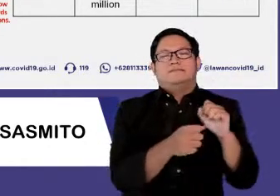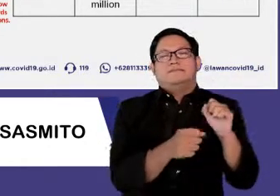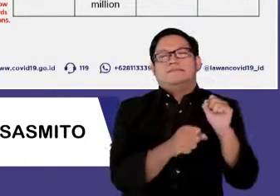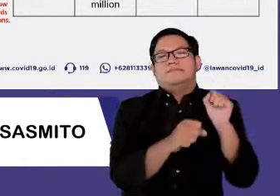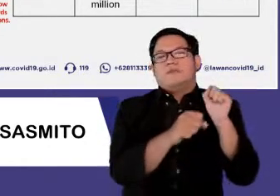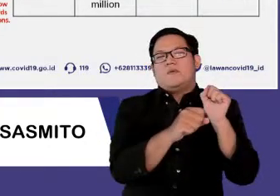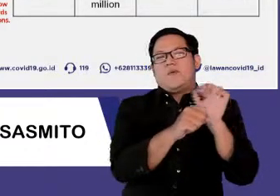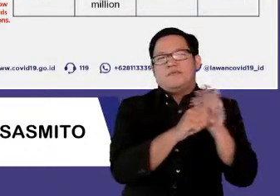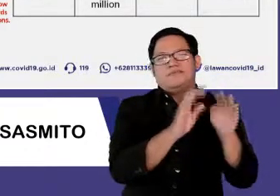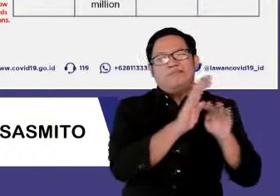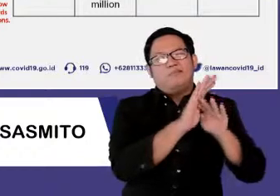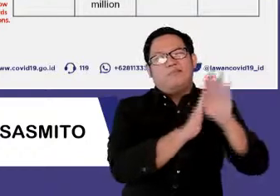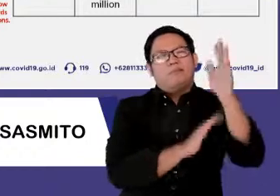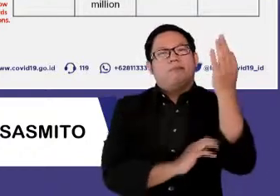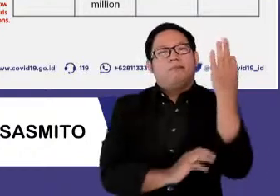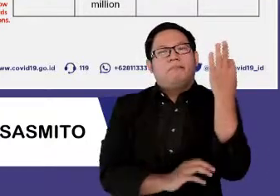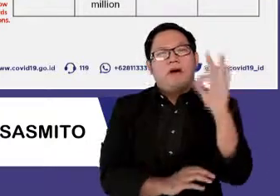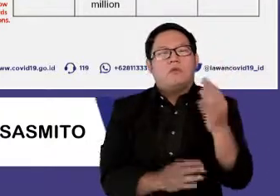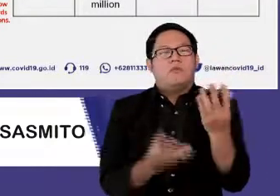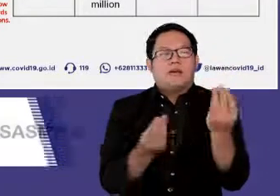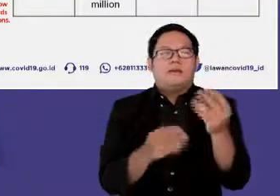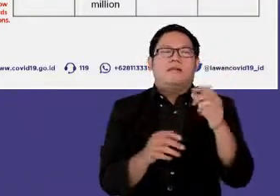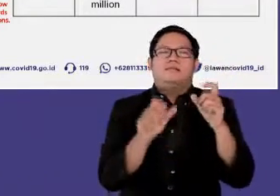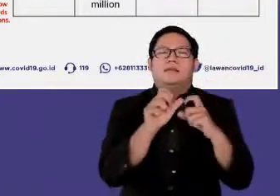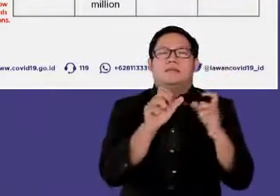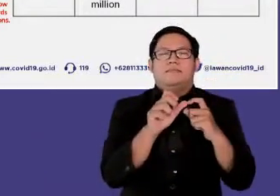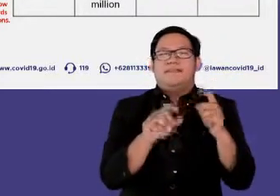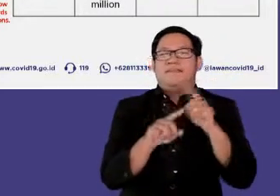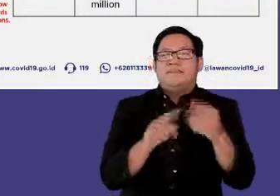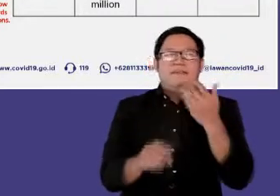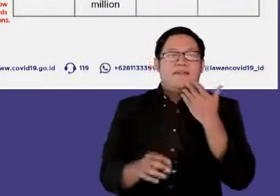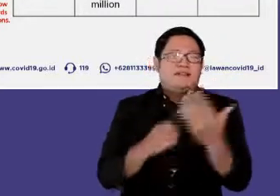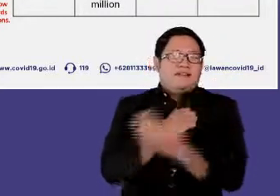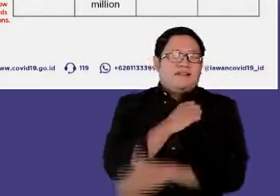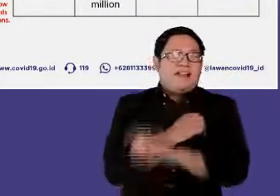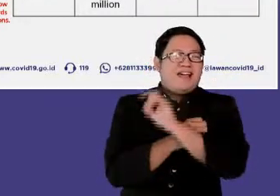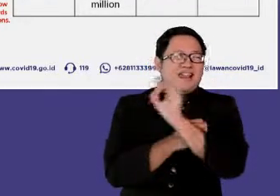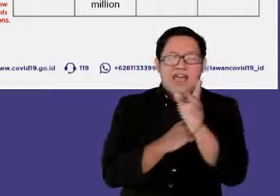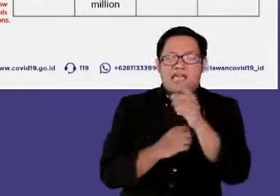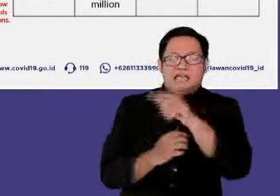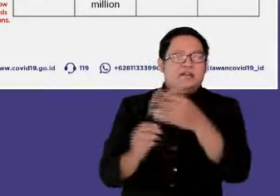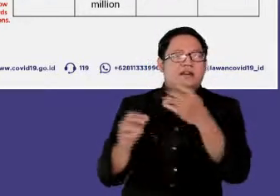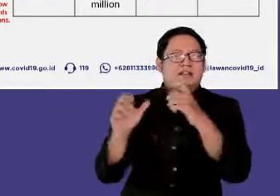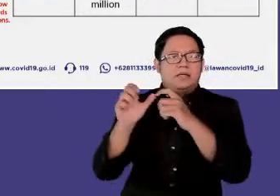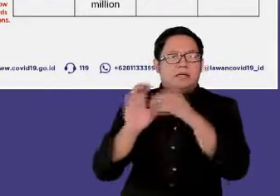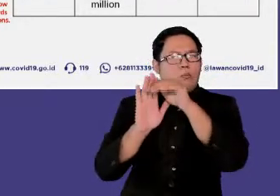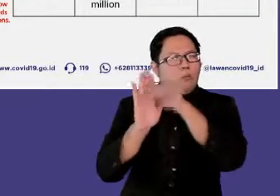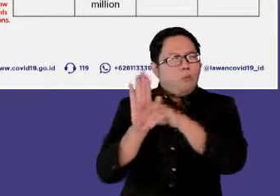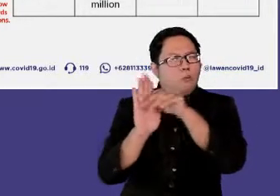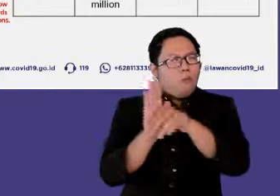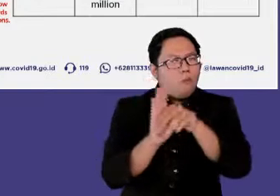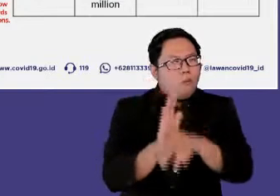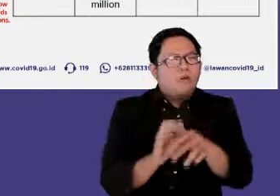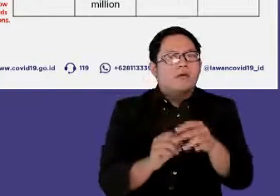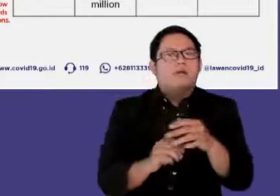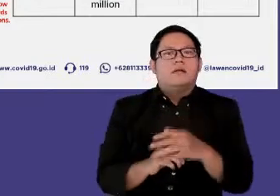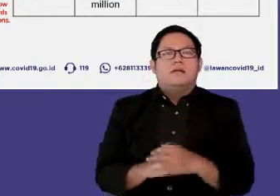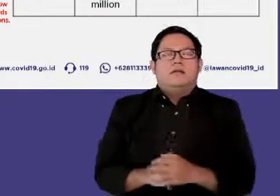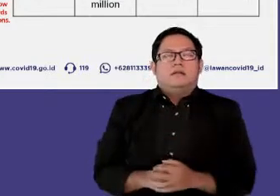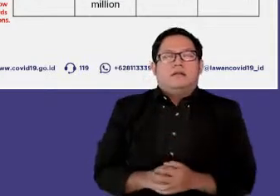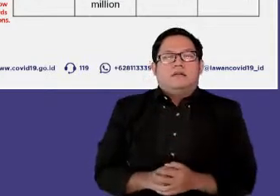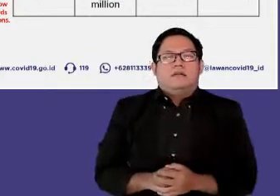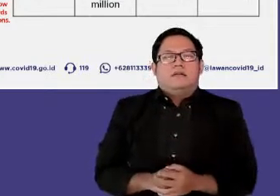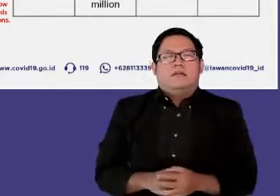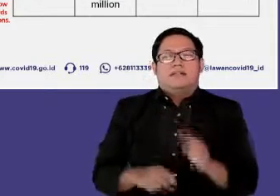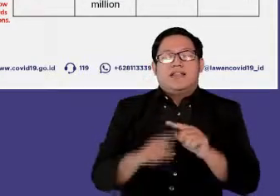when other countries were yet to reach their first peak. However, when other countries started experiencing a